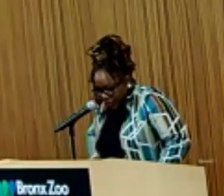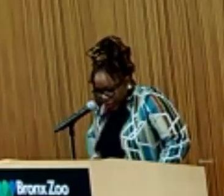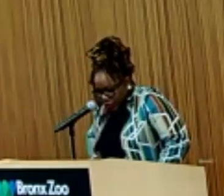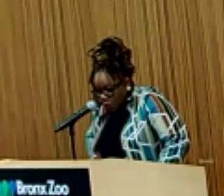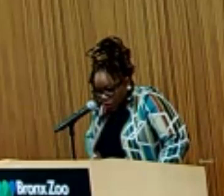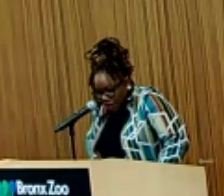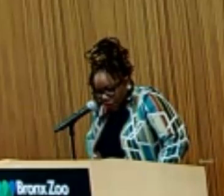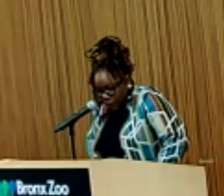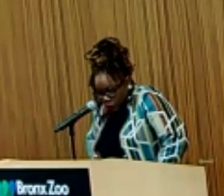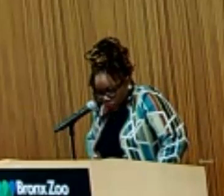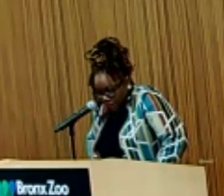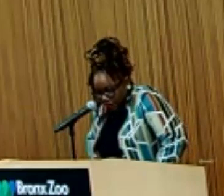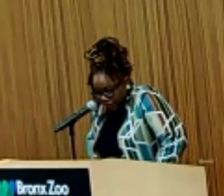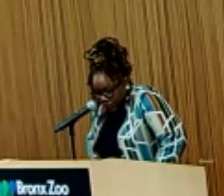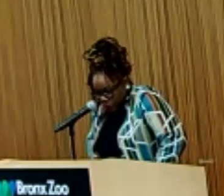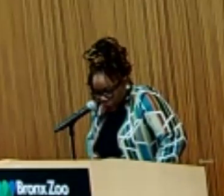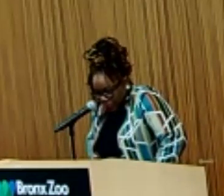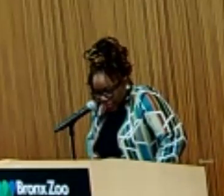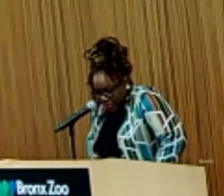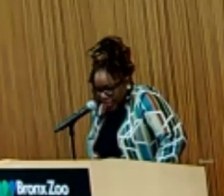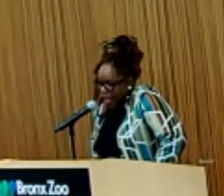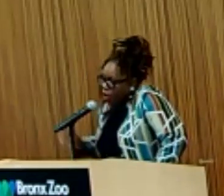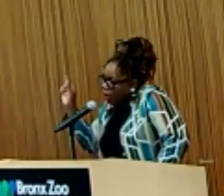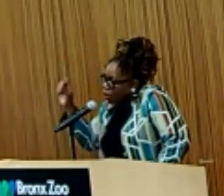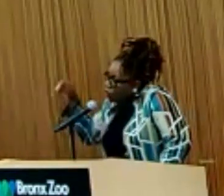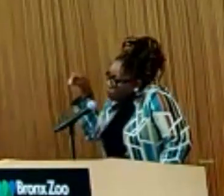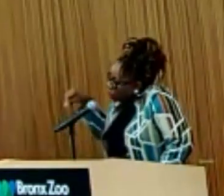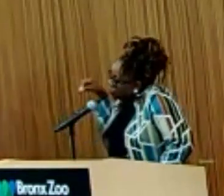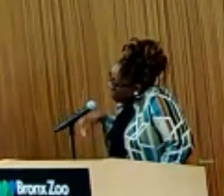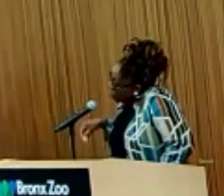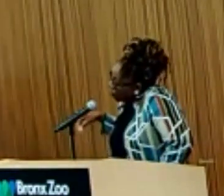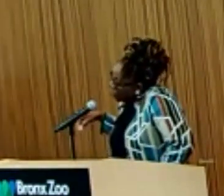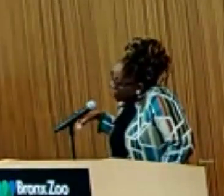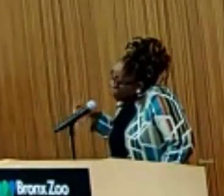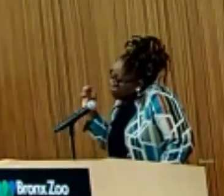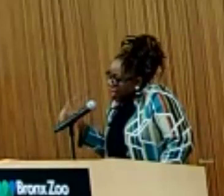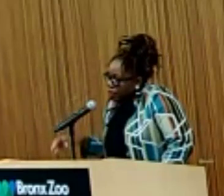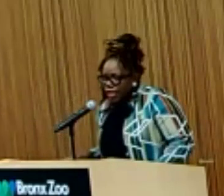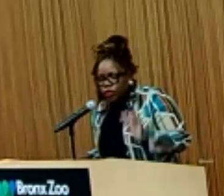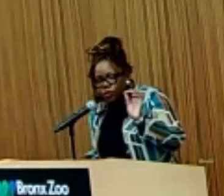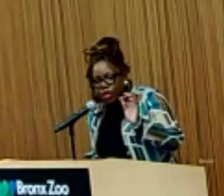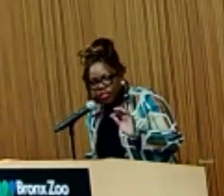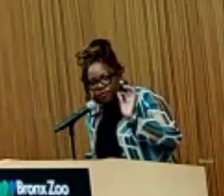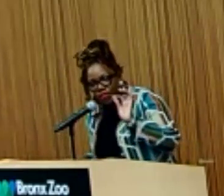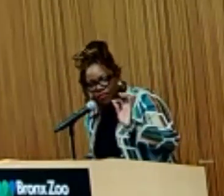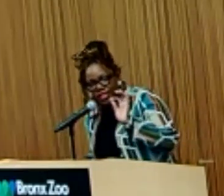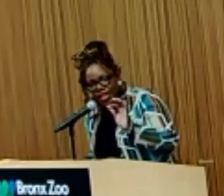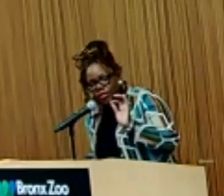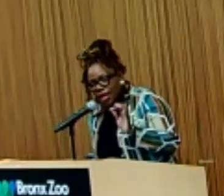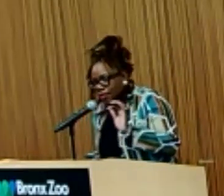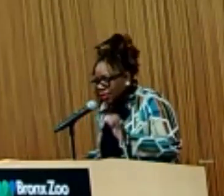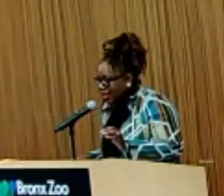fudges talk about personal property appraisal stories and how her own personal home was valued at